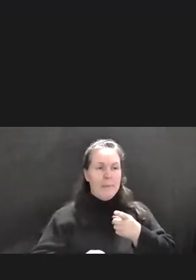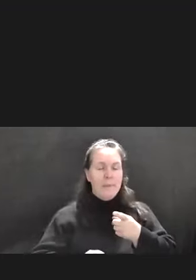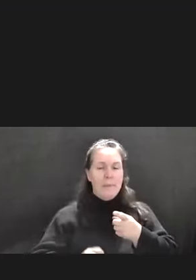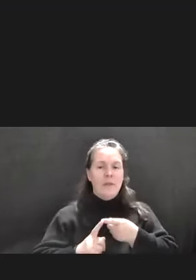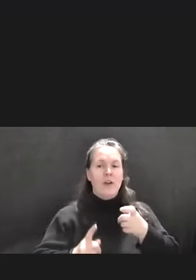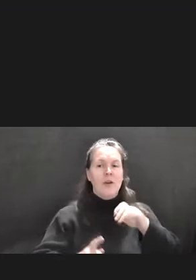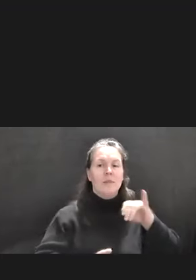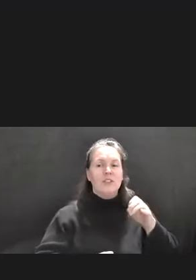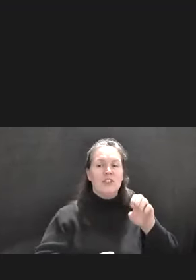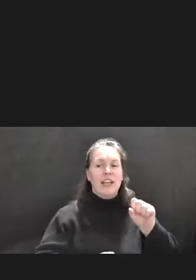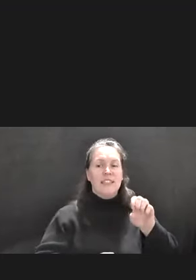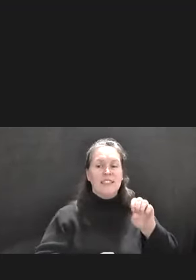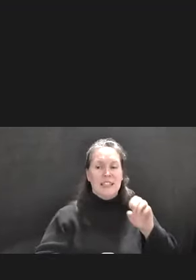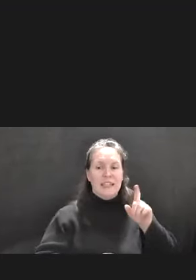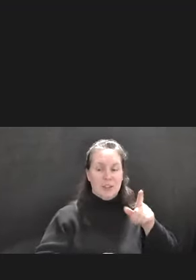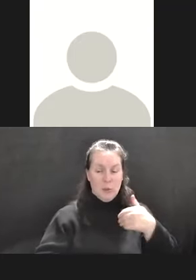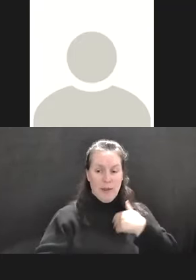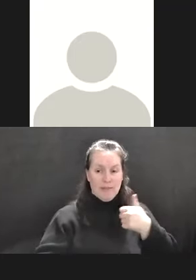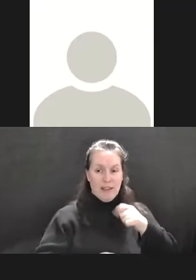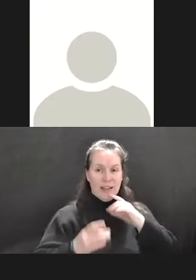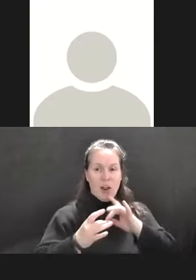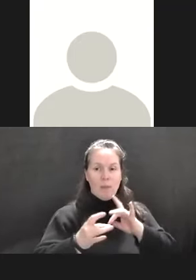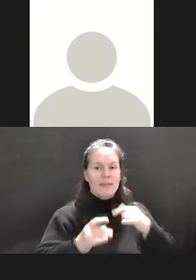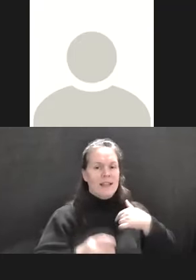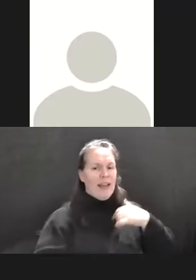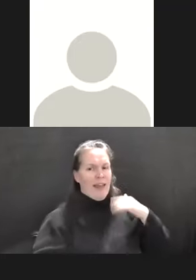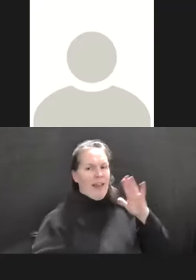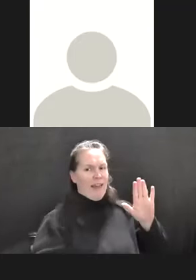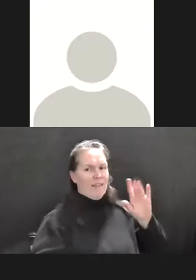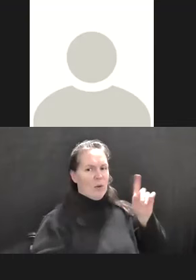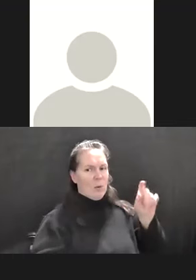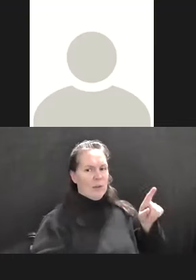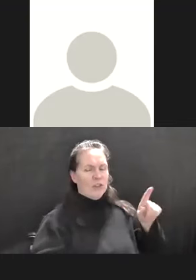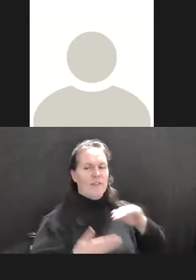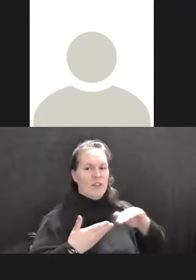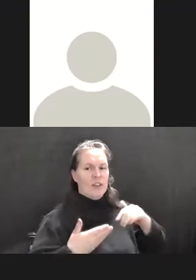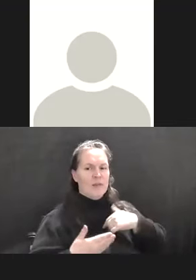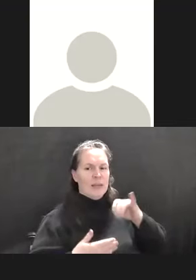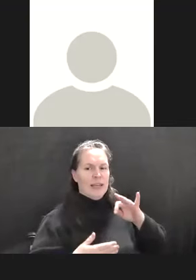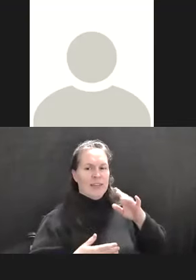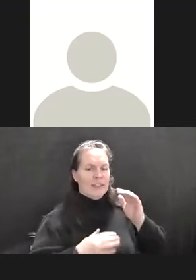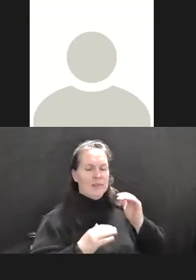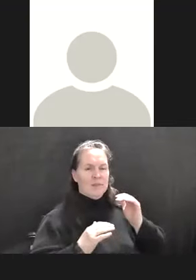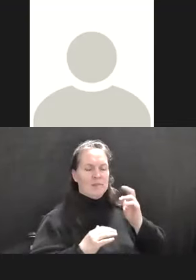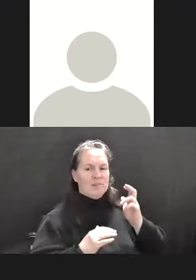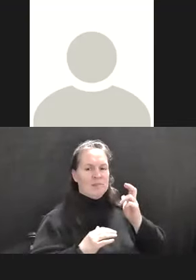from Jesse. Do you have any comments? Well, I had a question, and forgive me if this is dense, but in number two, where it says other